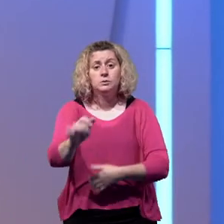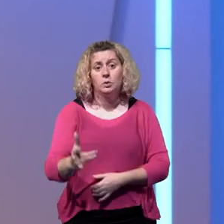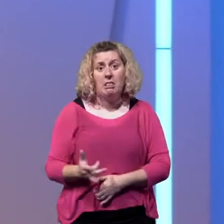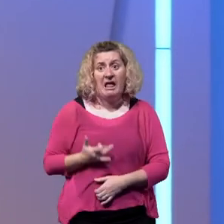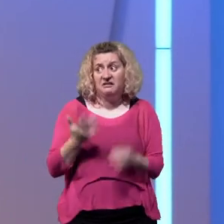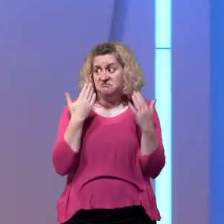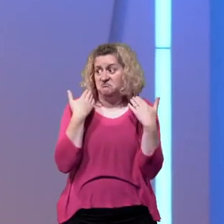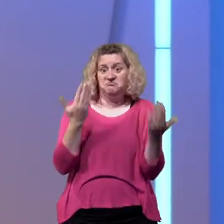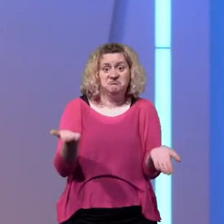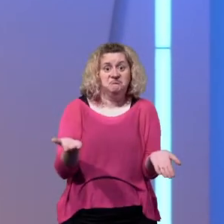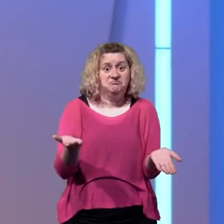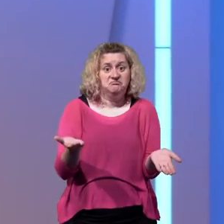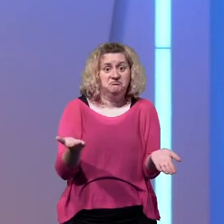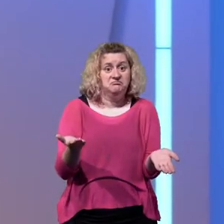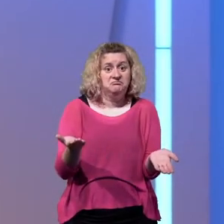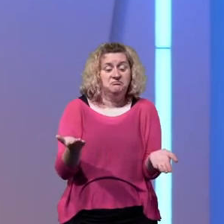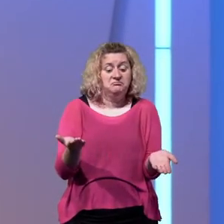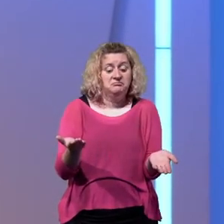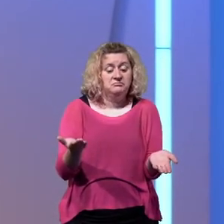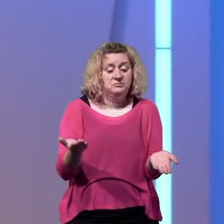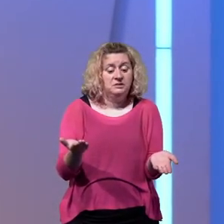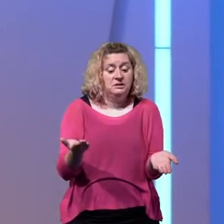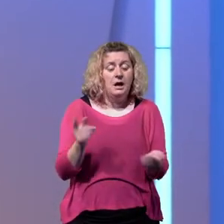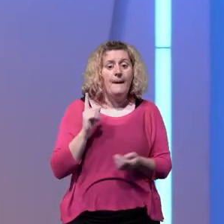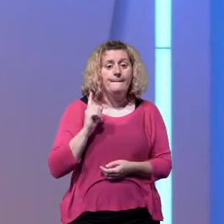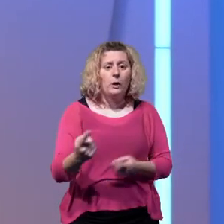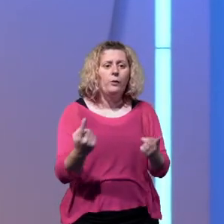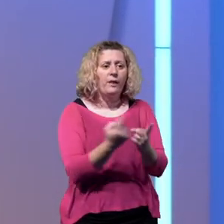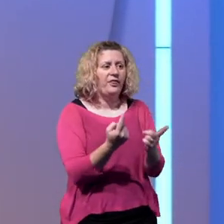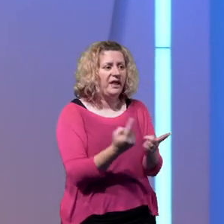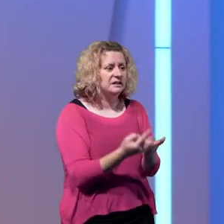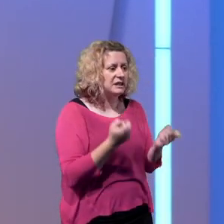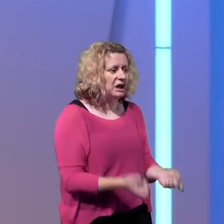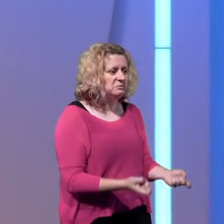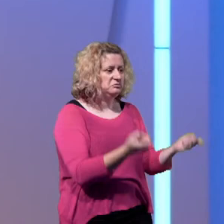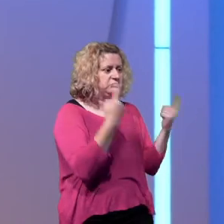idea. I'm just saying I'm not allowing what I don't understand